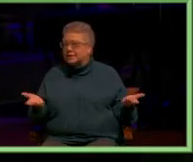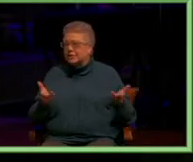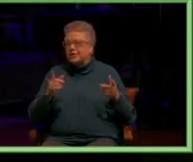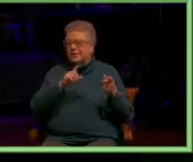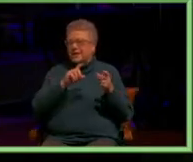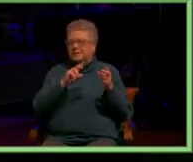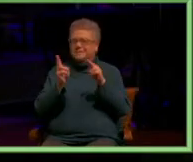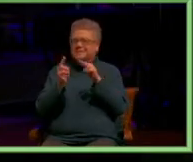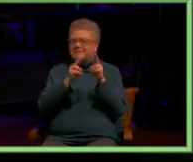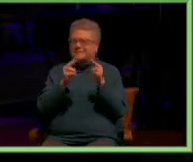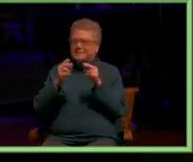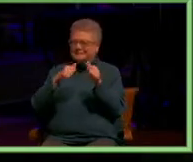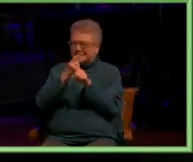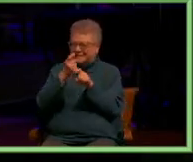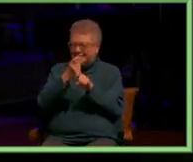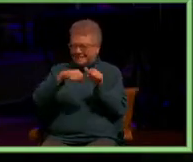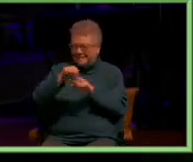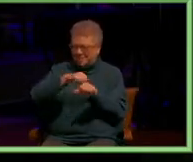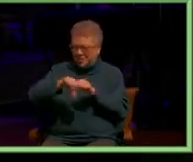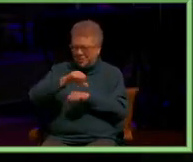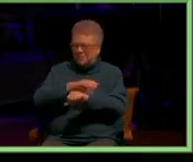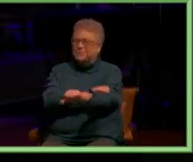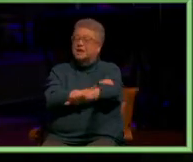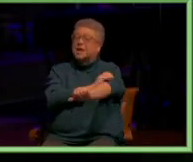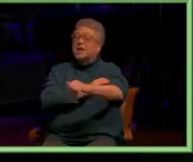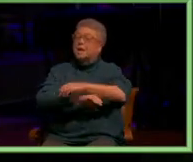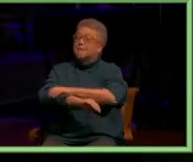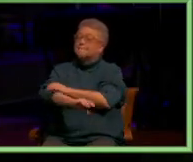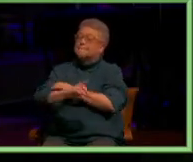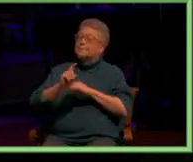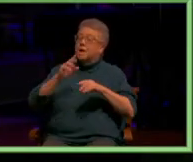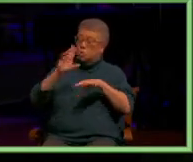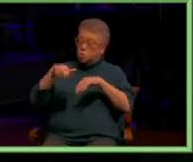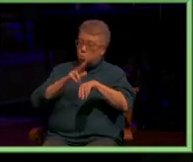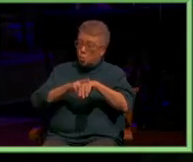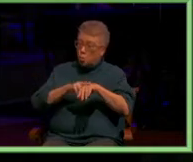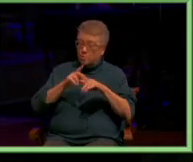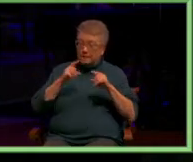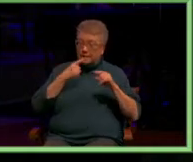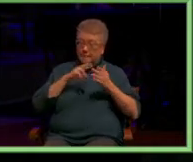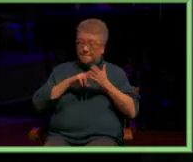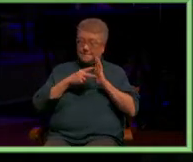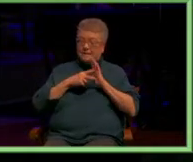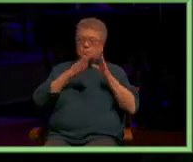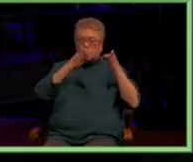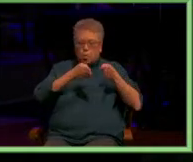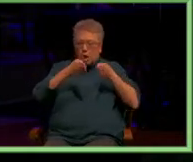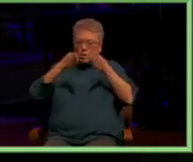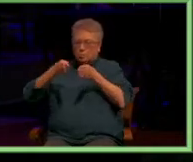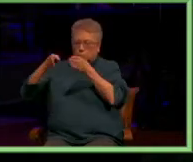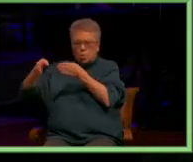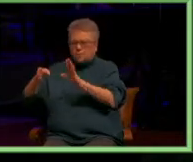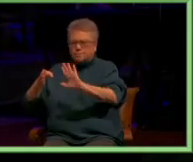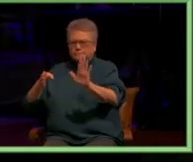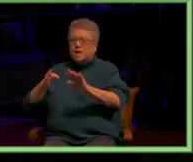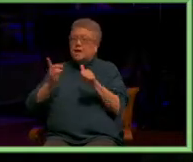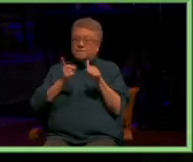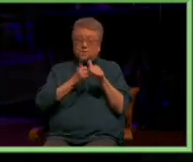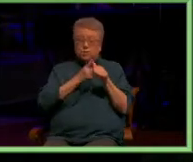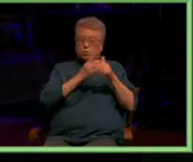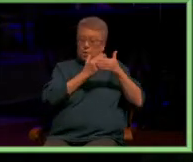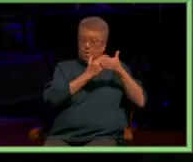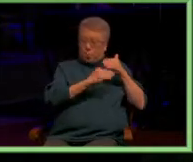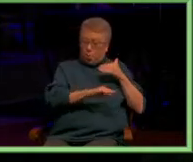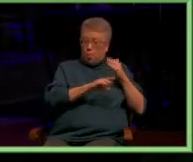for us usually means chronological order, but that's not how the text is being used. When it says firstborn, it is